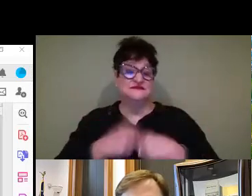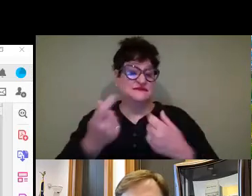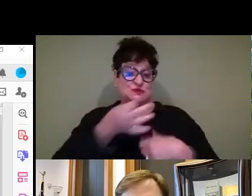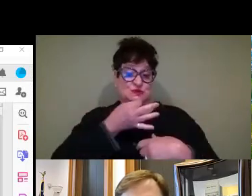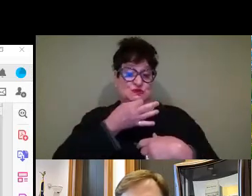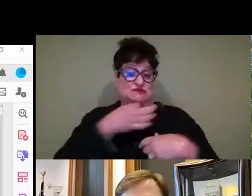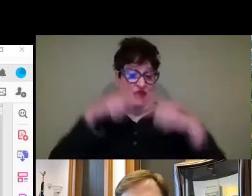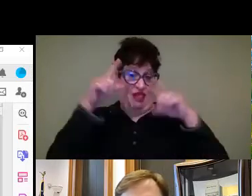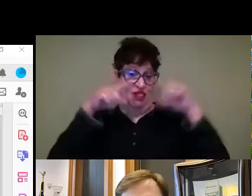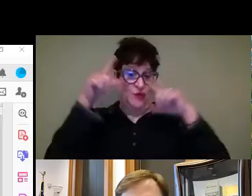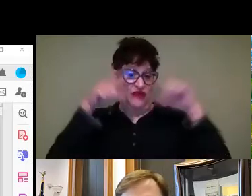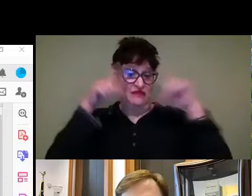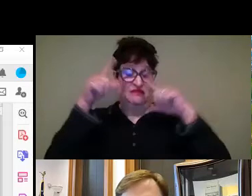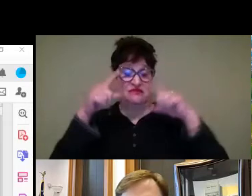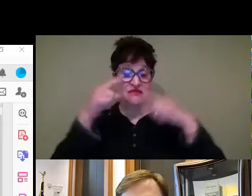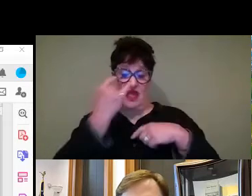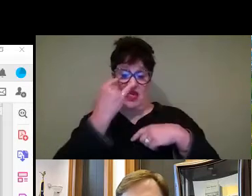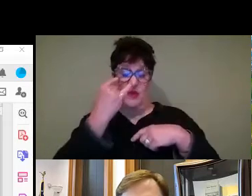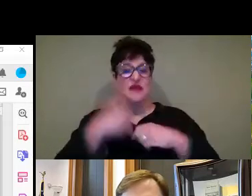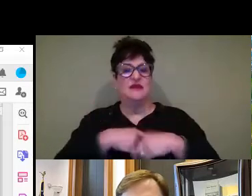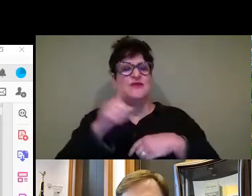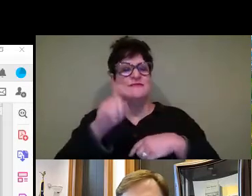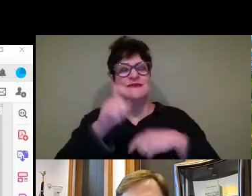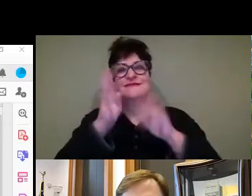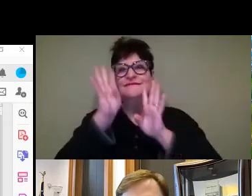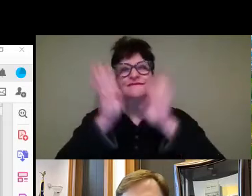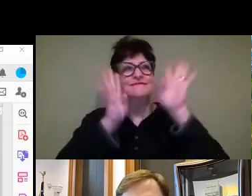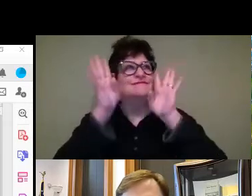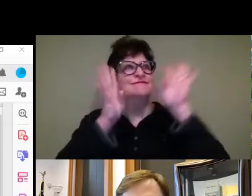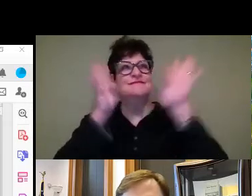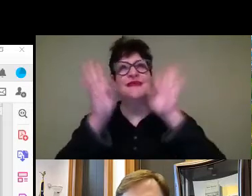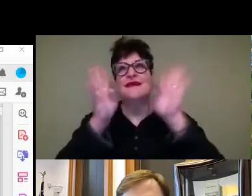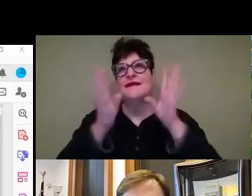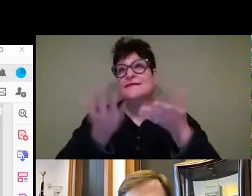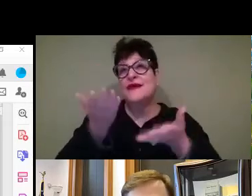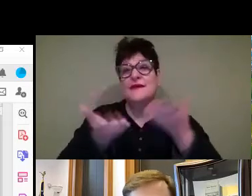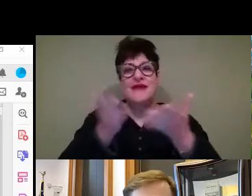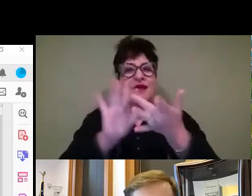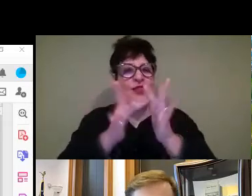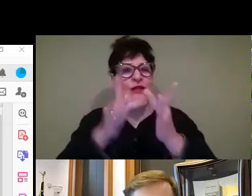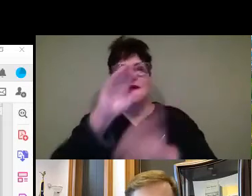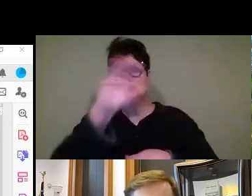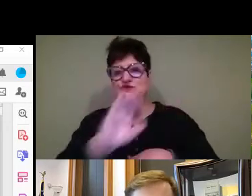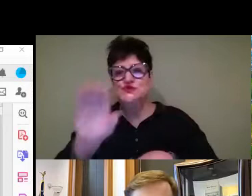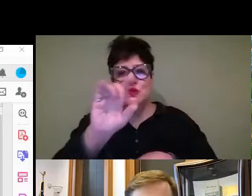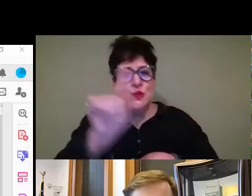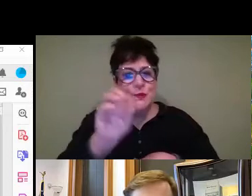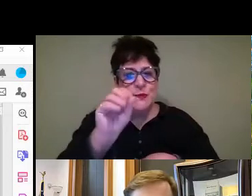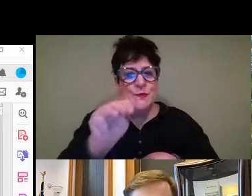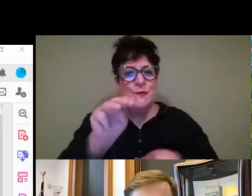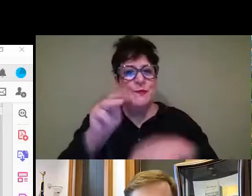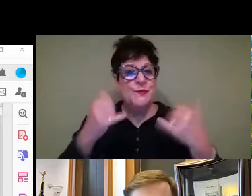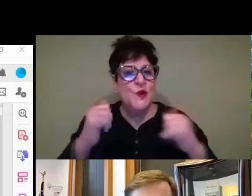Halloween, is that you get creative and think of things such as online parties or contests that can be a